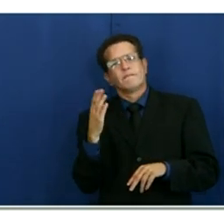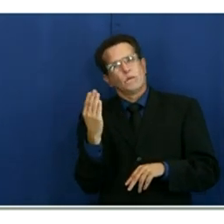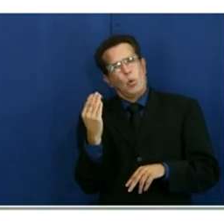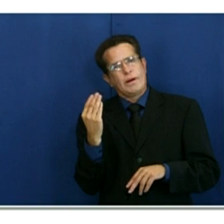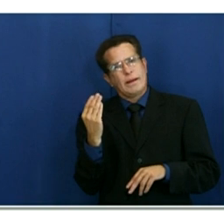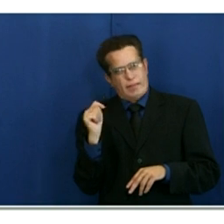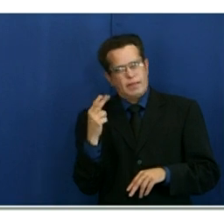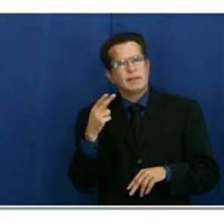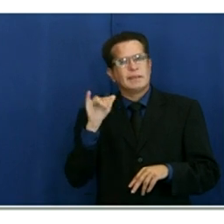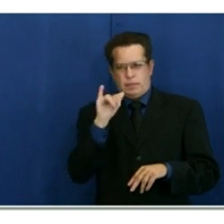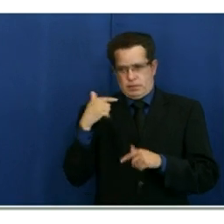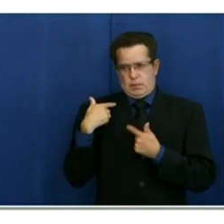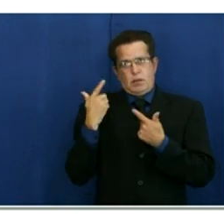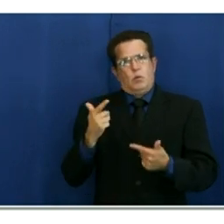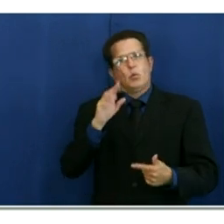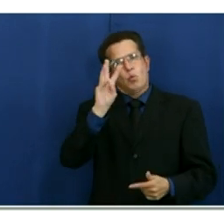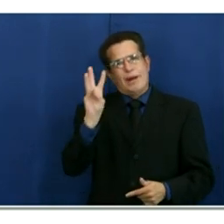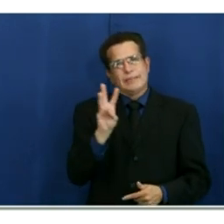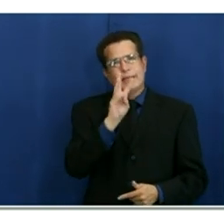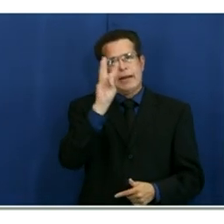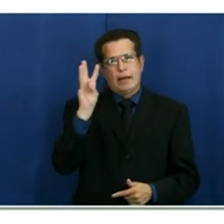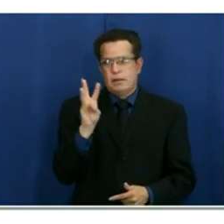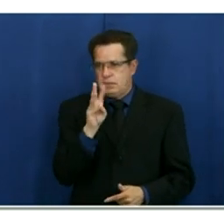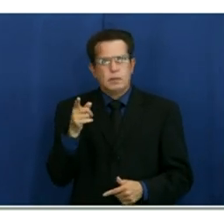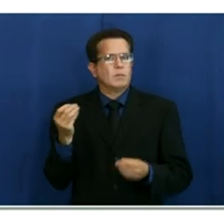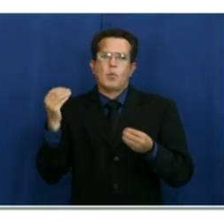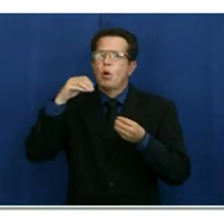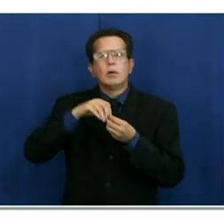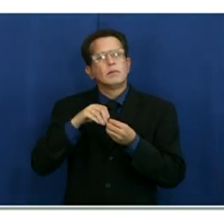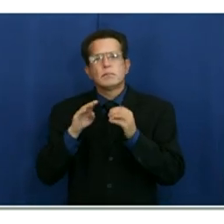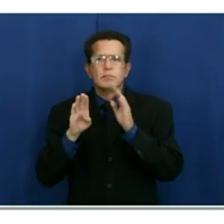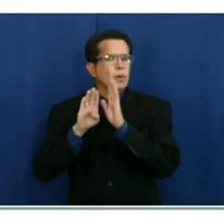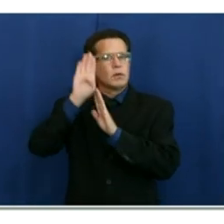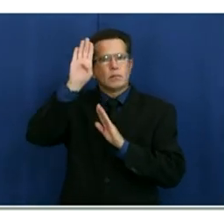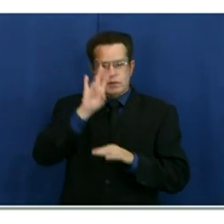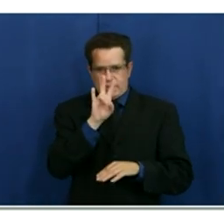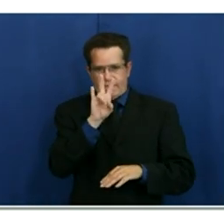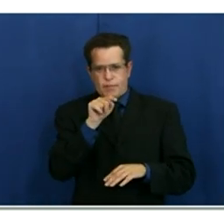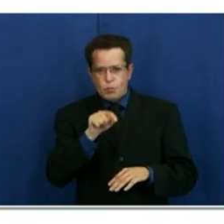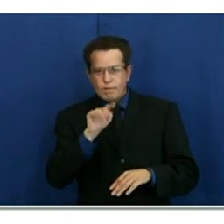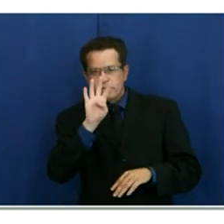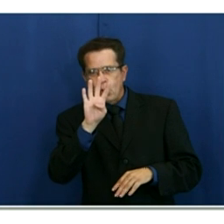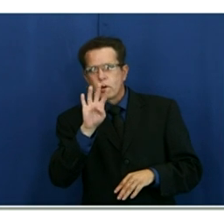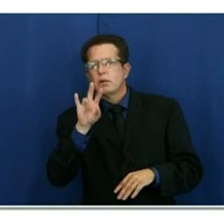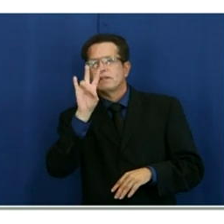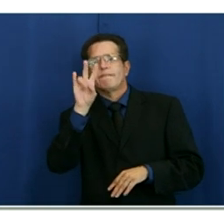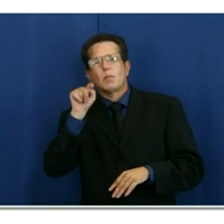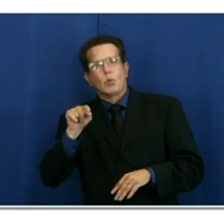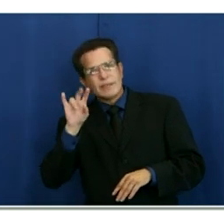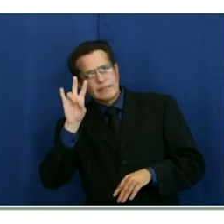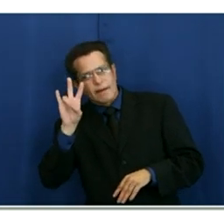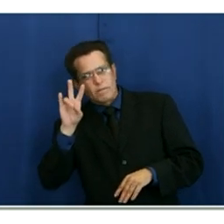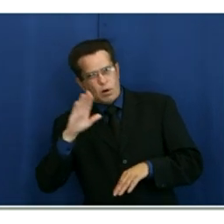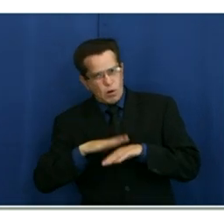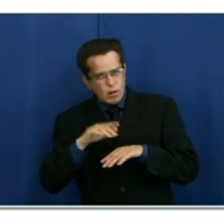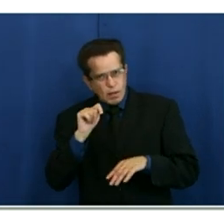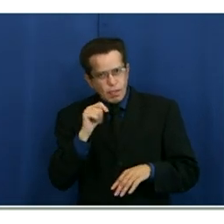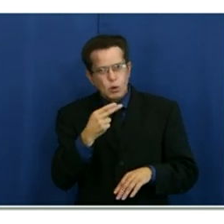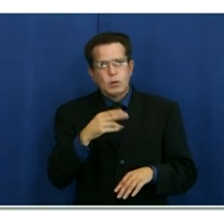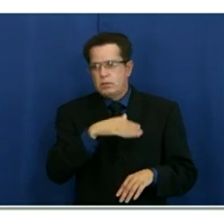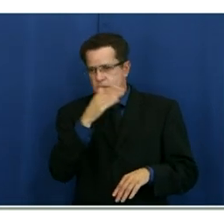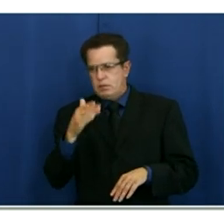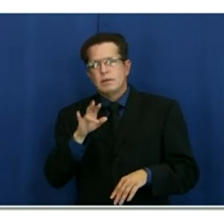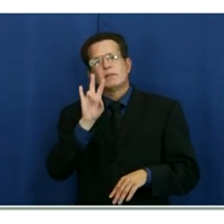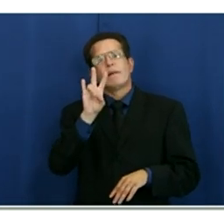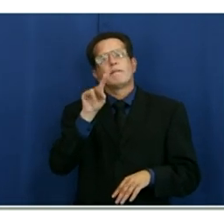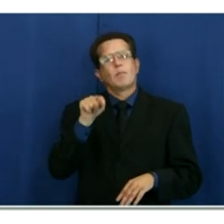Since Wednesday, we have seen really a much higher increase from 7.4 to 7.7 on Thursday and